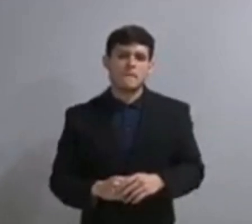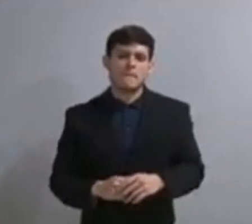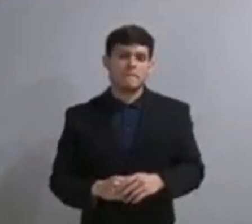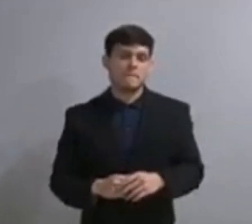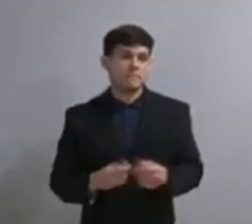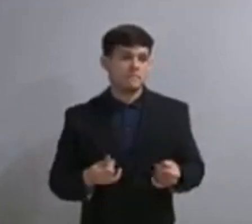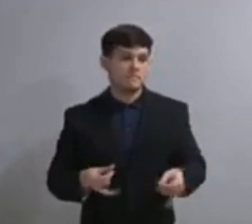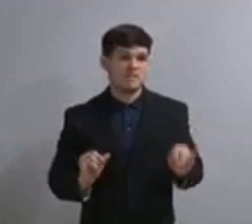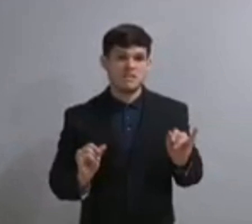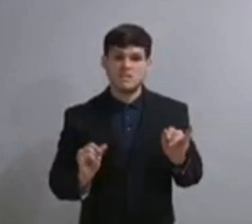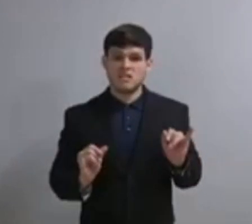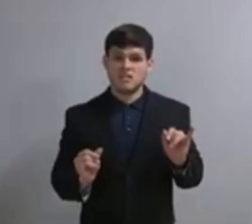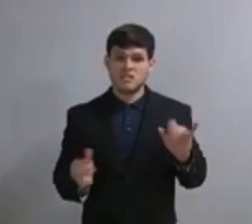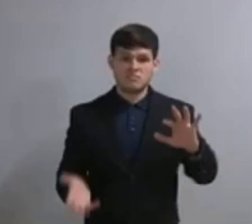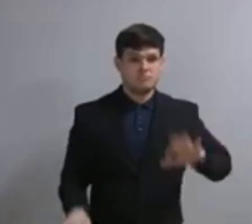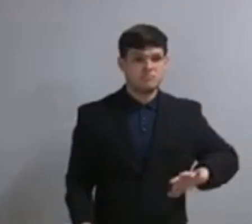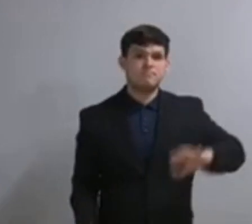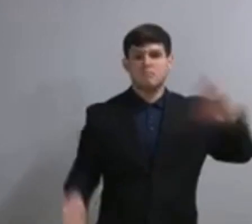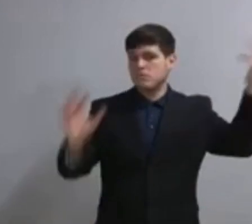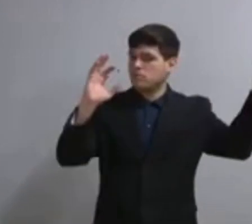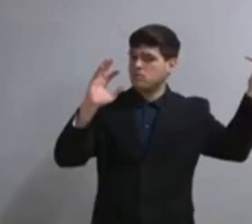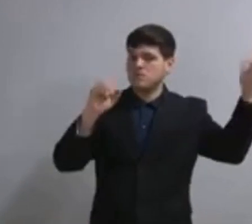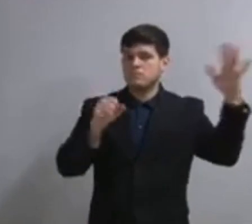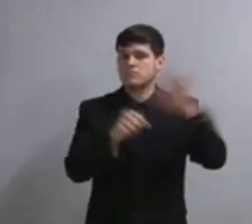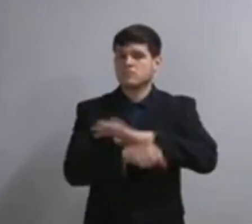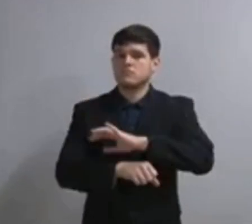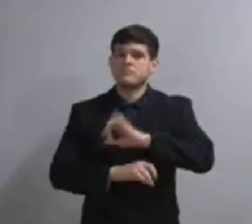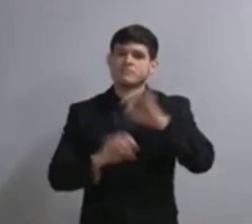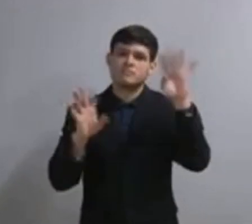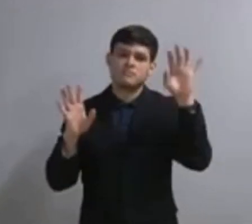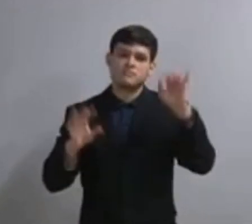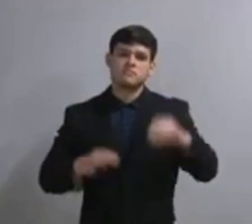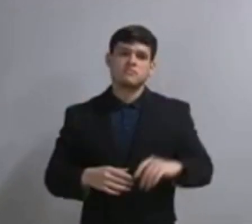And yet it turned into a full-blown pandemic.